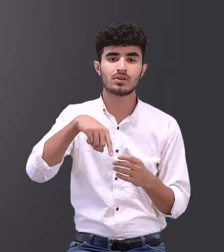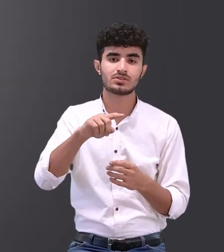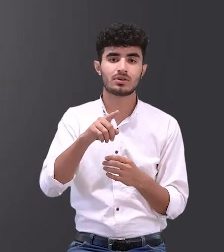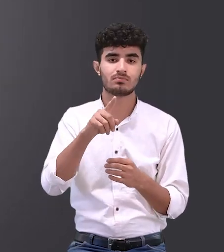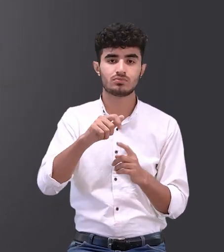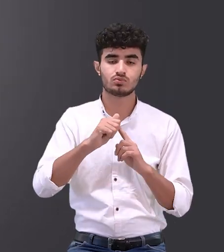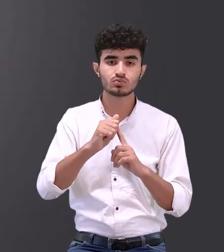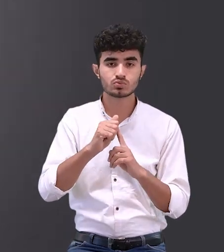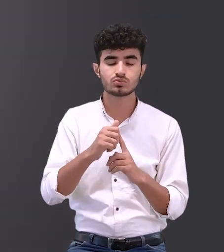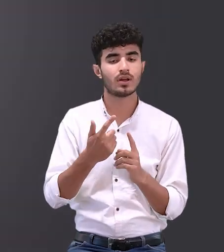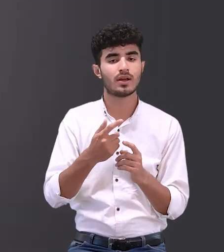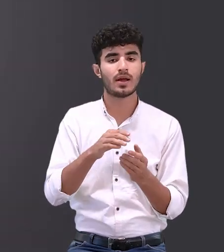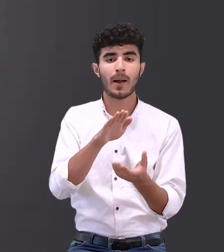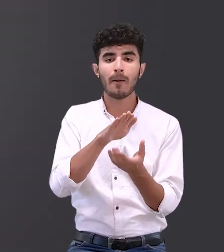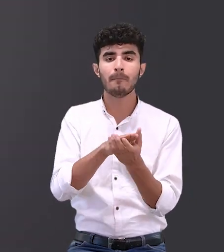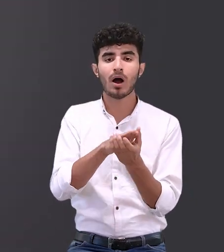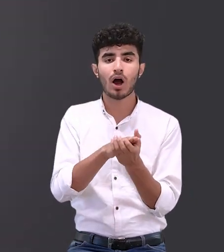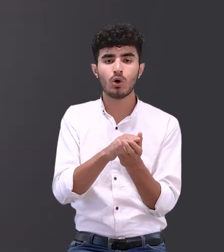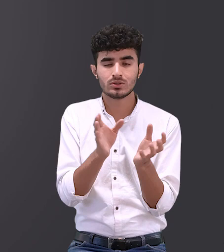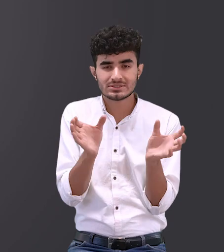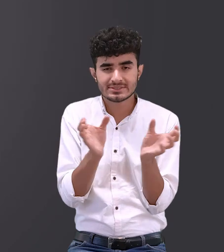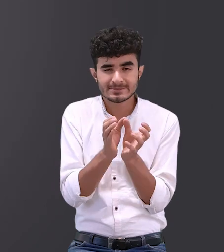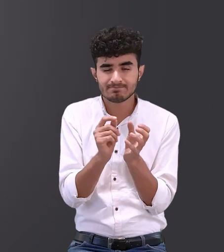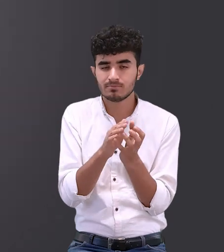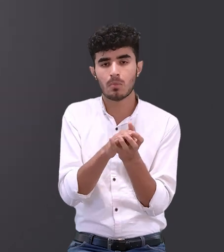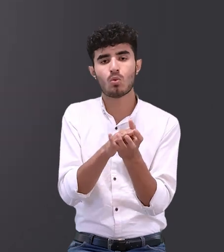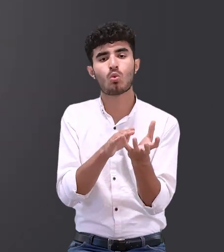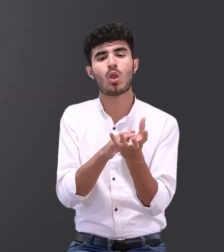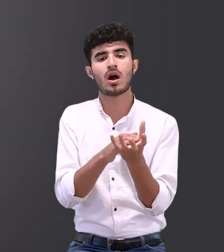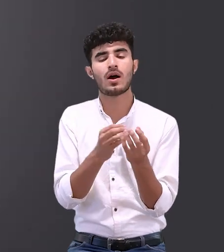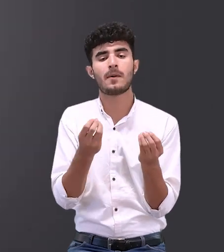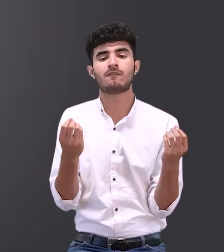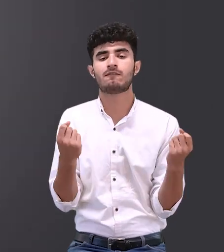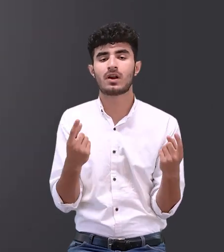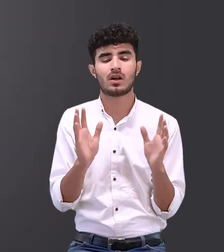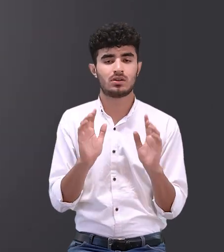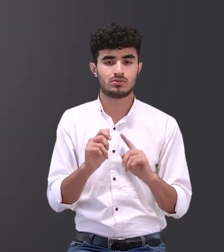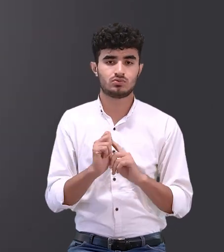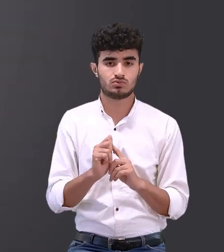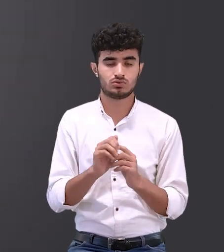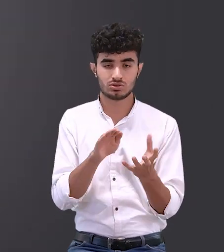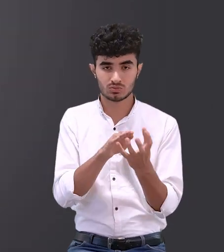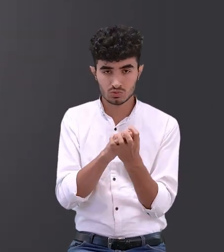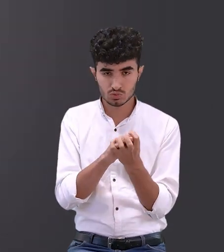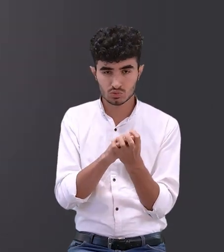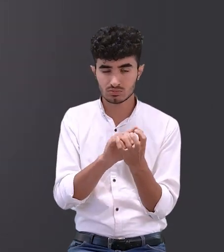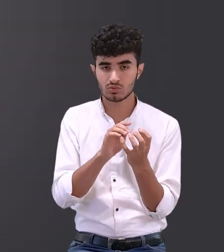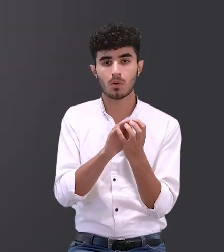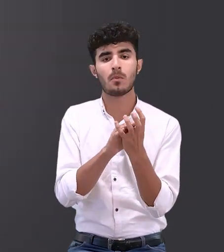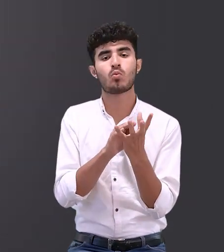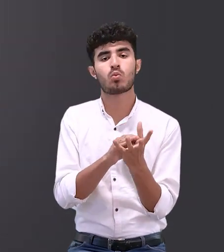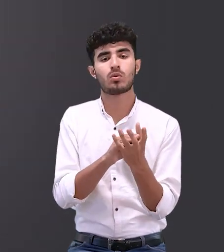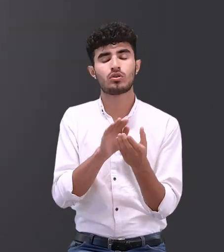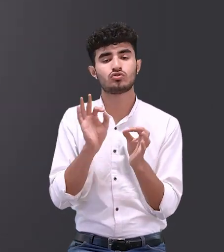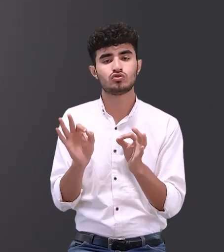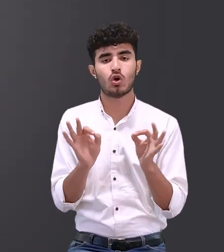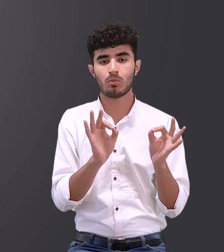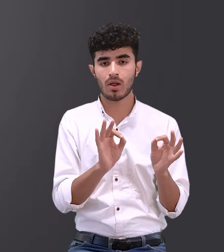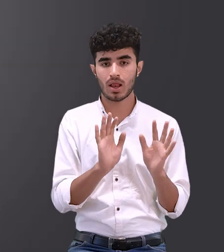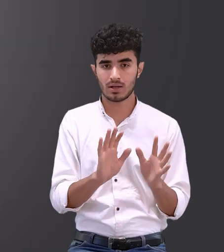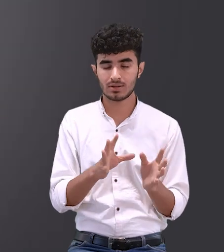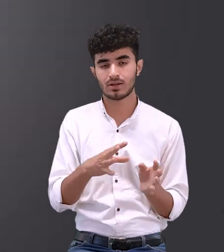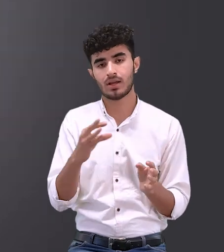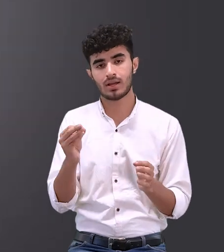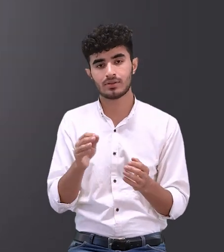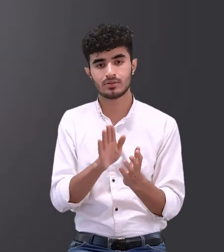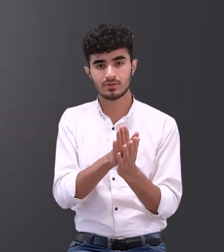need to have an open shoe, or at least not very, very tight shoes. And so splay the toes and then try and press